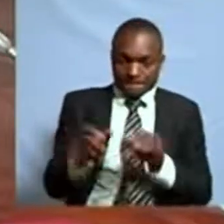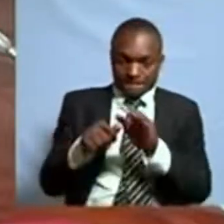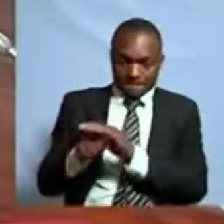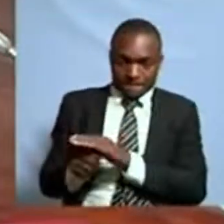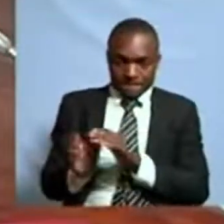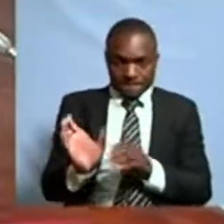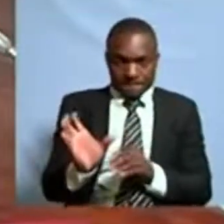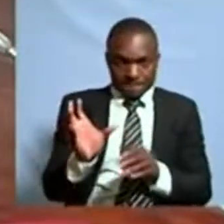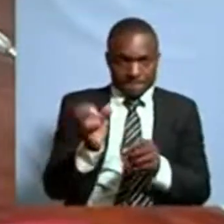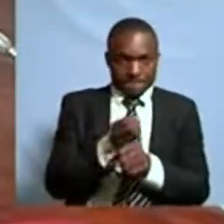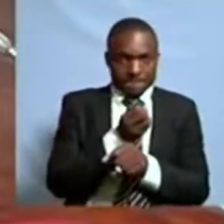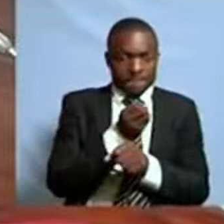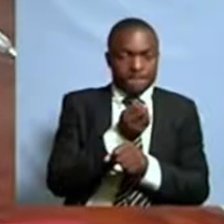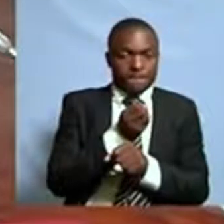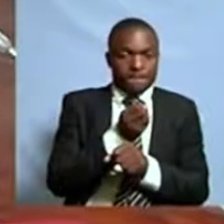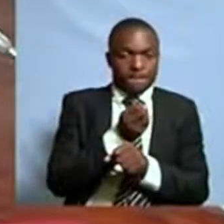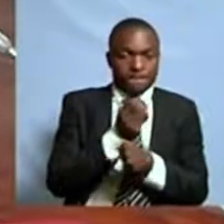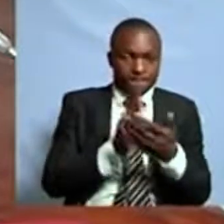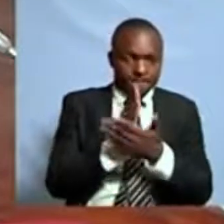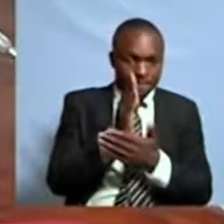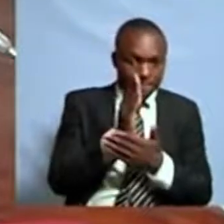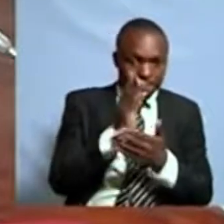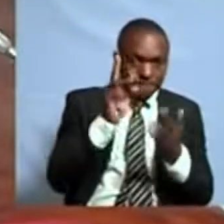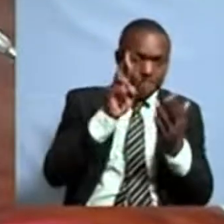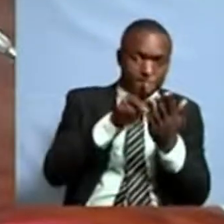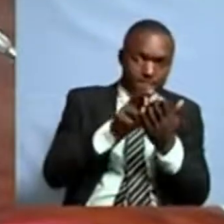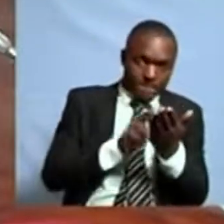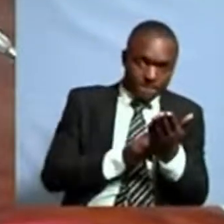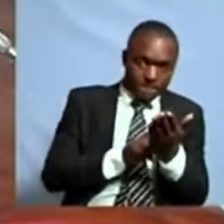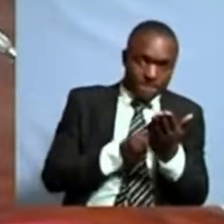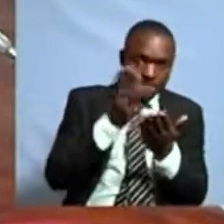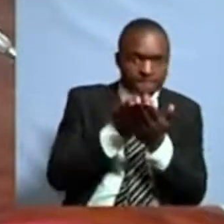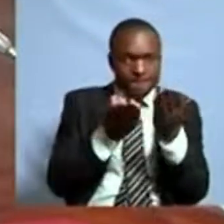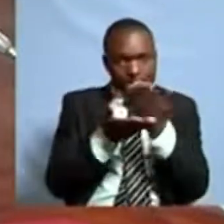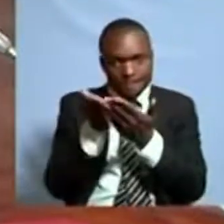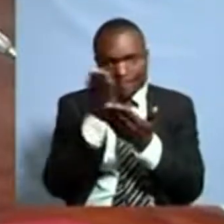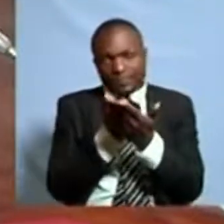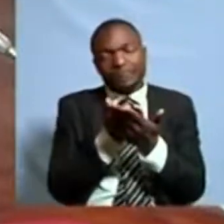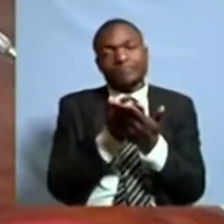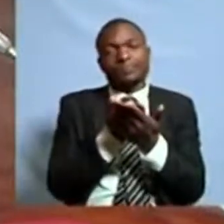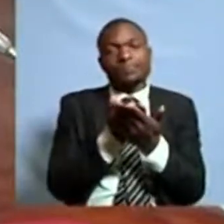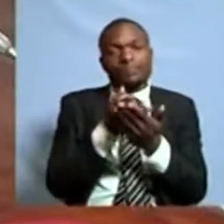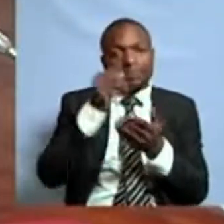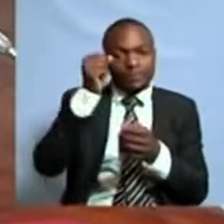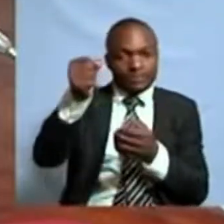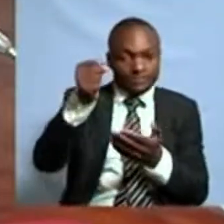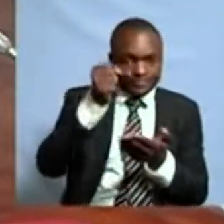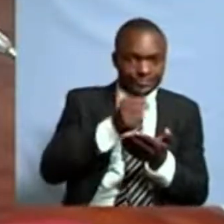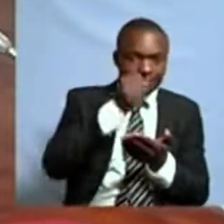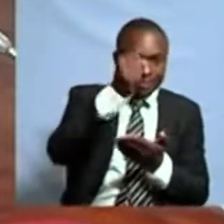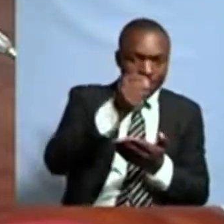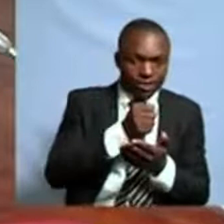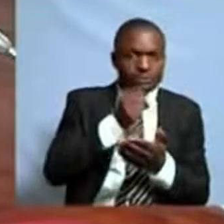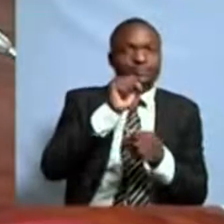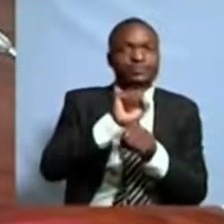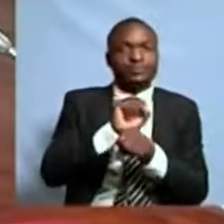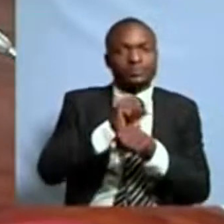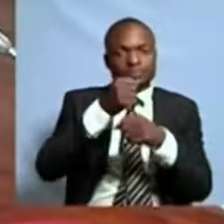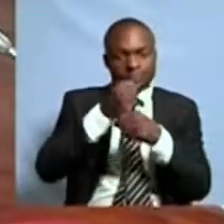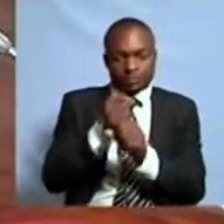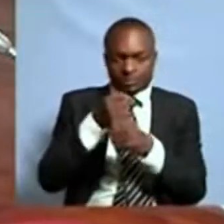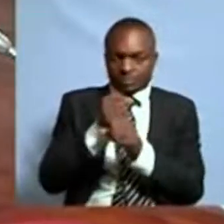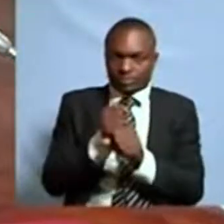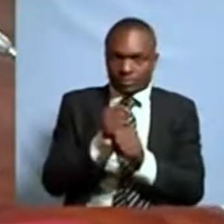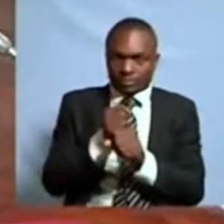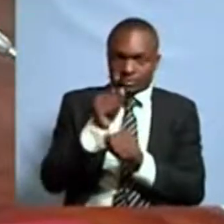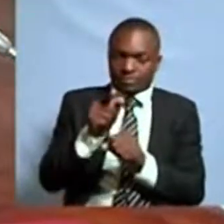will take their rightful role to actually make a contribution towards the employment creation. And so